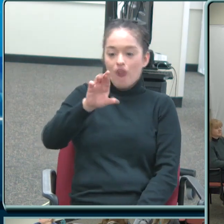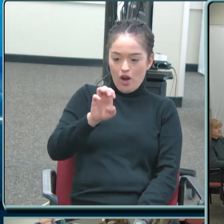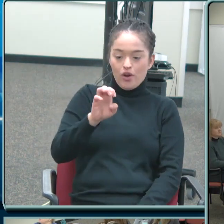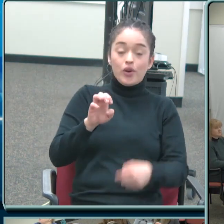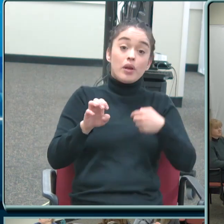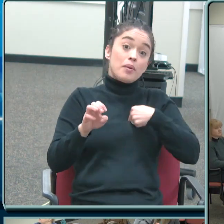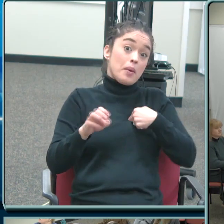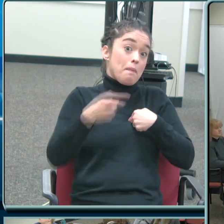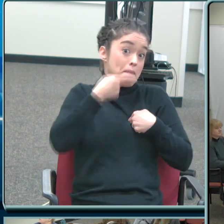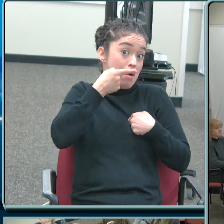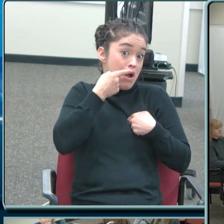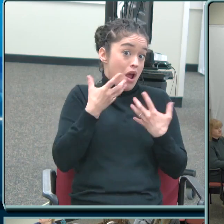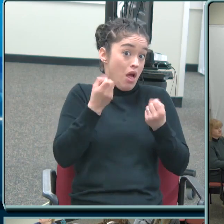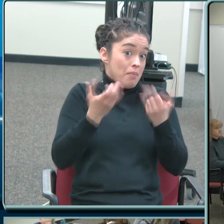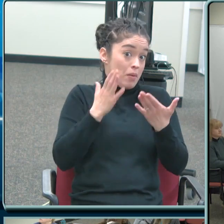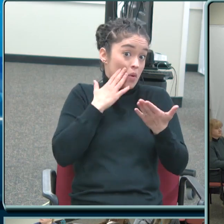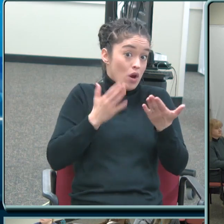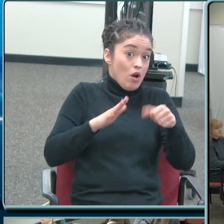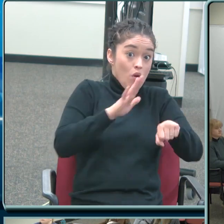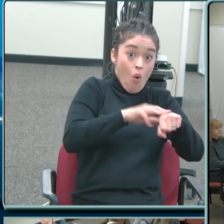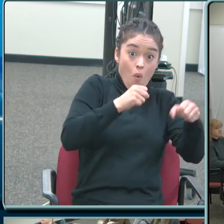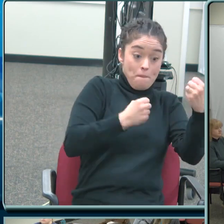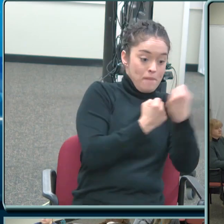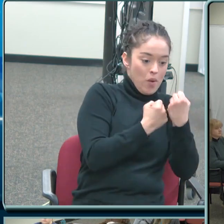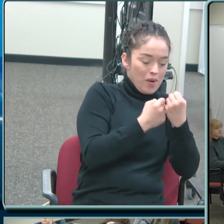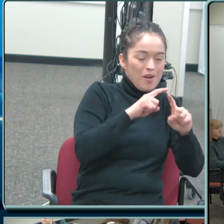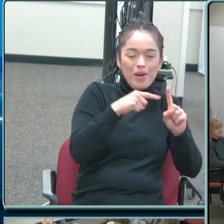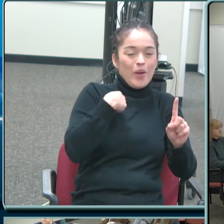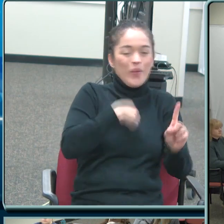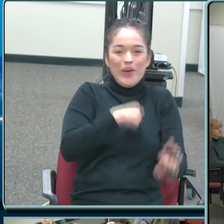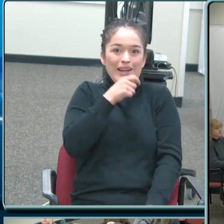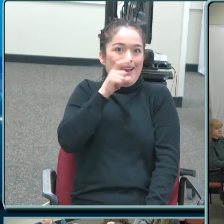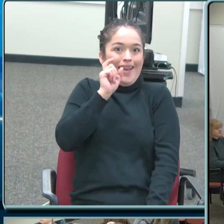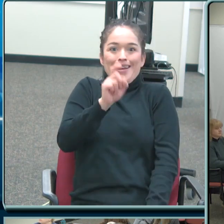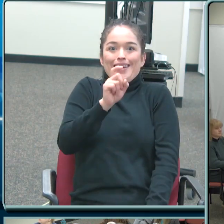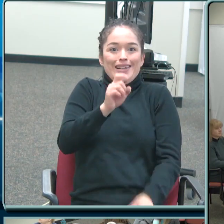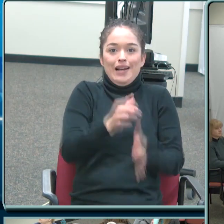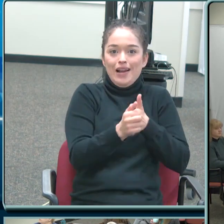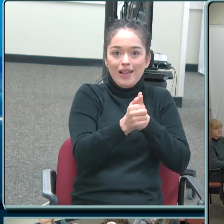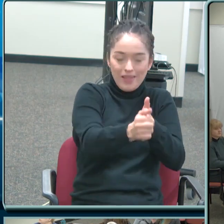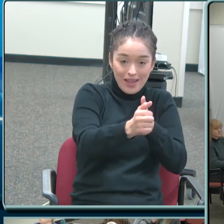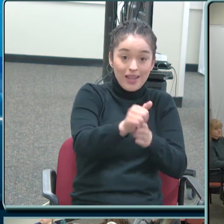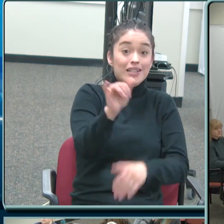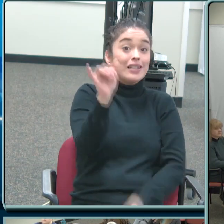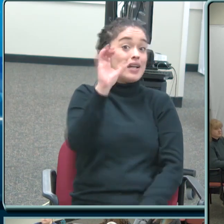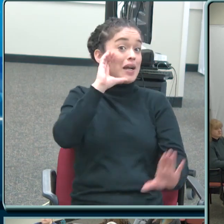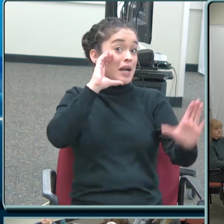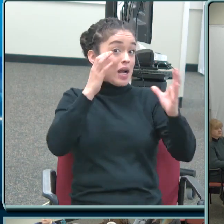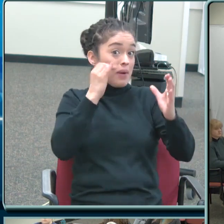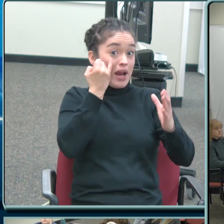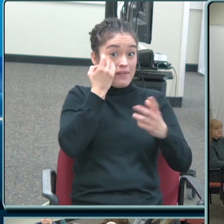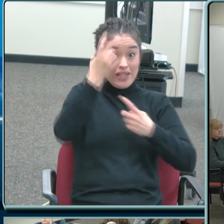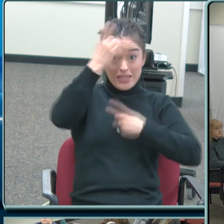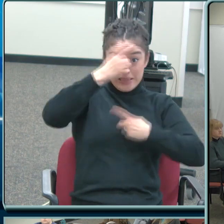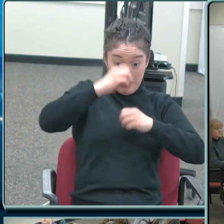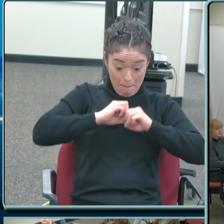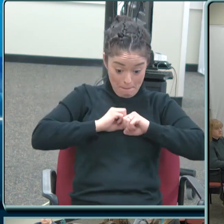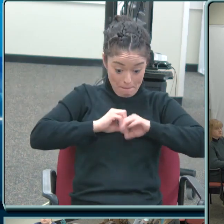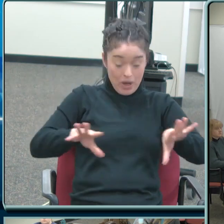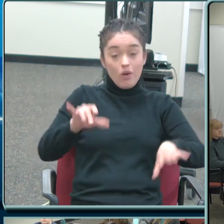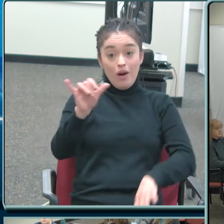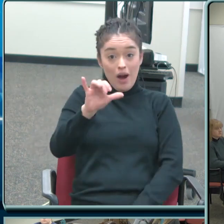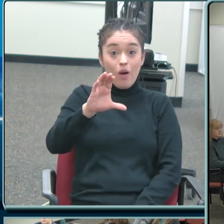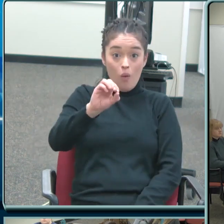health may be called to support the event, but we would not necessarily be the lead. Likewise, if it's a disease outbreak or an event